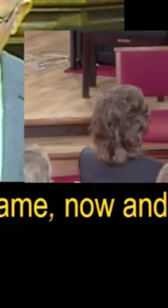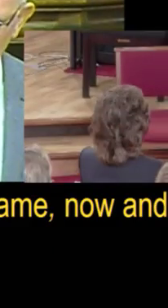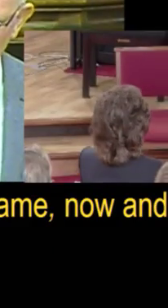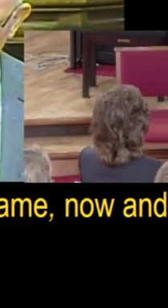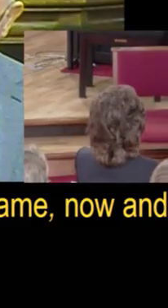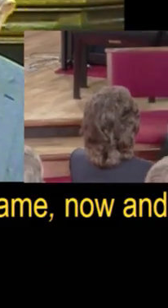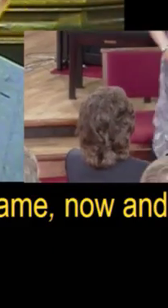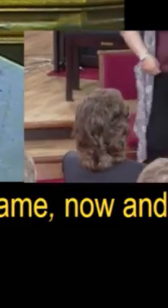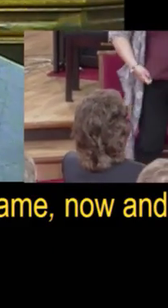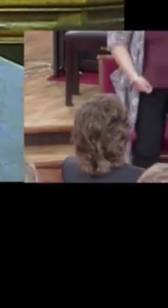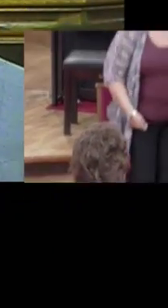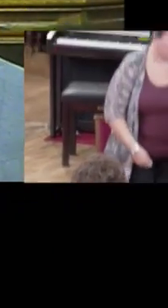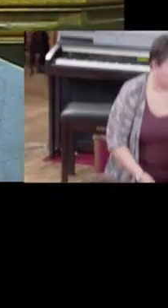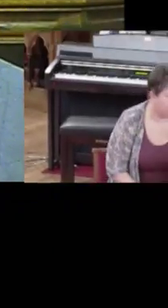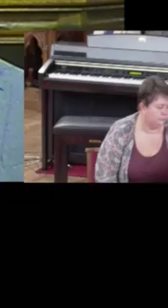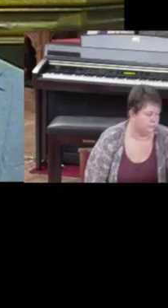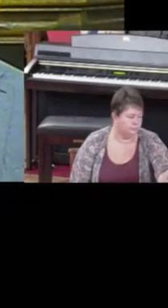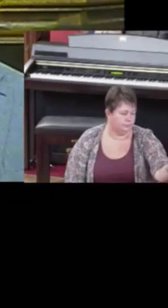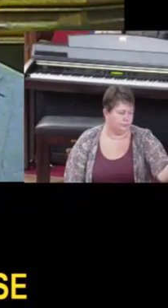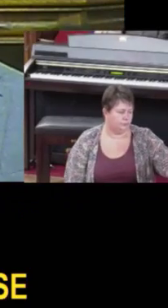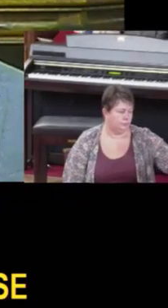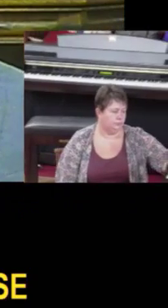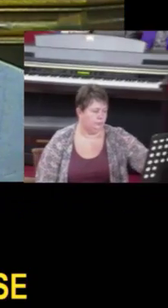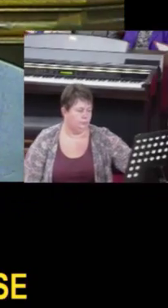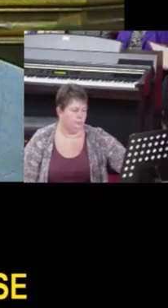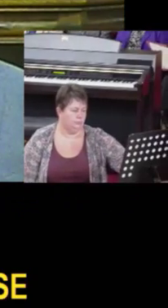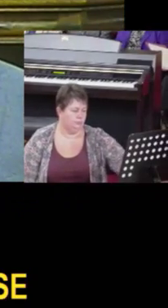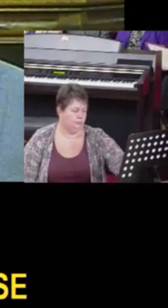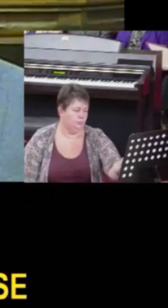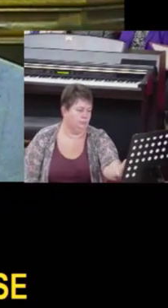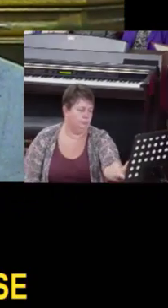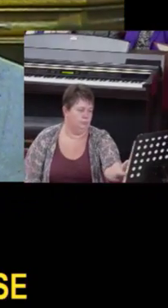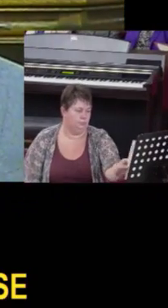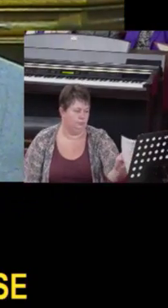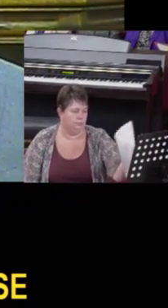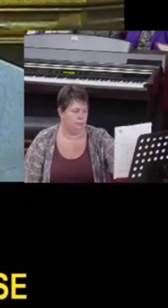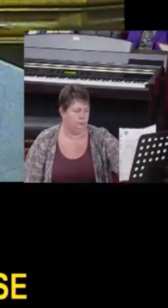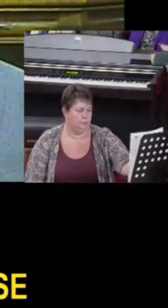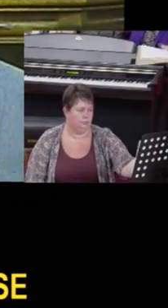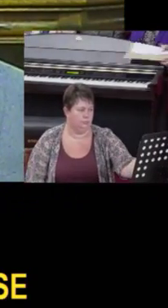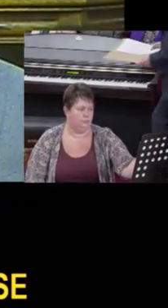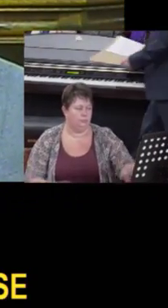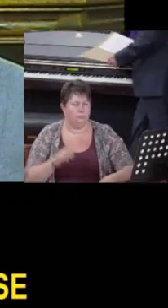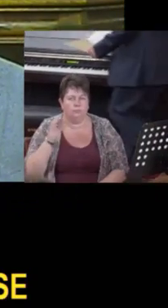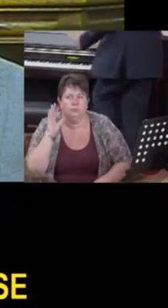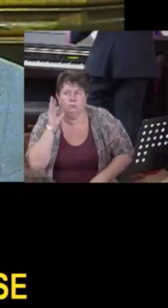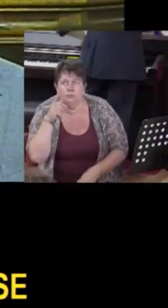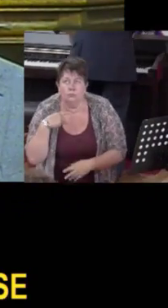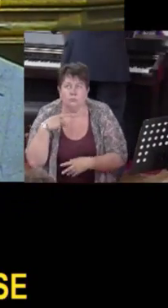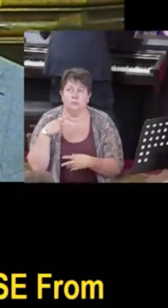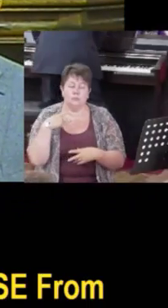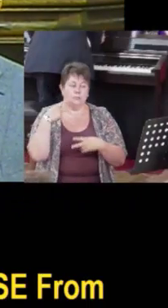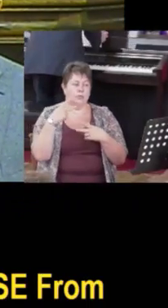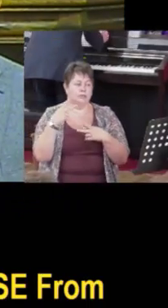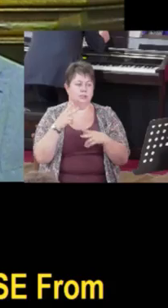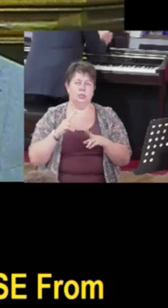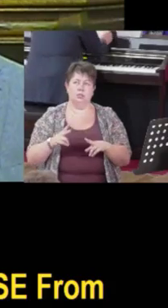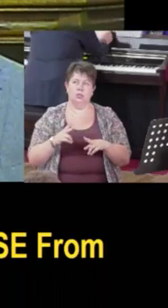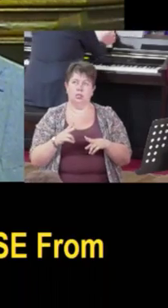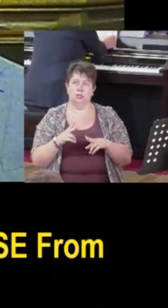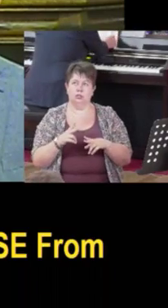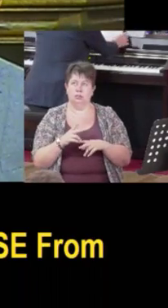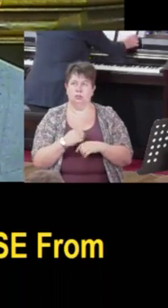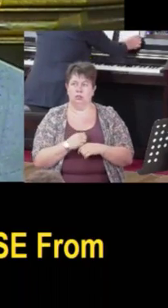We sing to God's glory again. This time, this song comes from the Mission Praise Book. Give me a sight, O Saviour, of